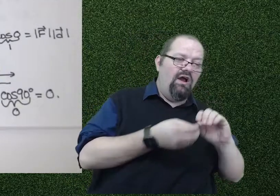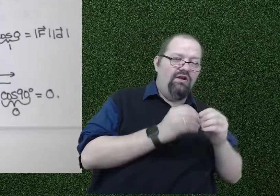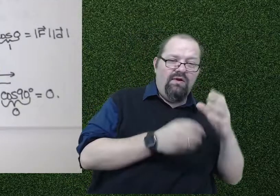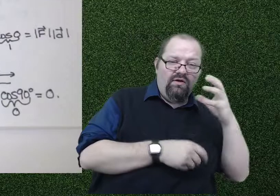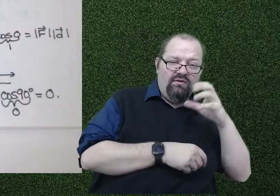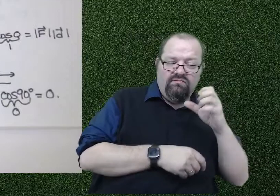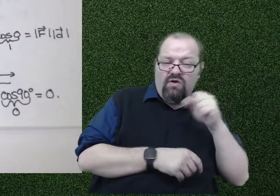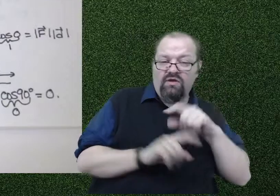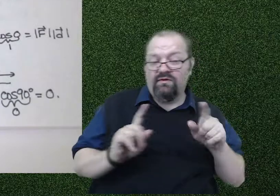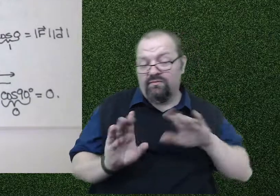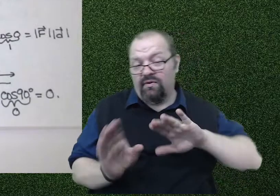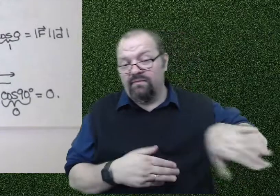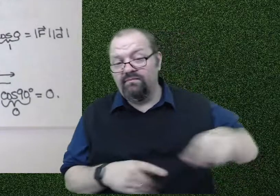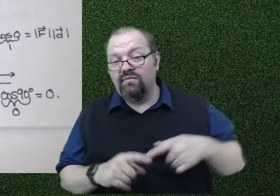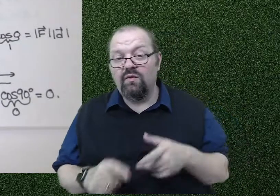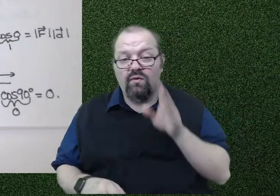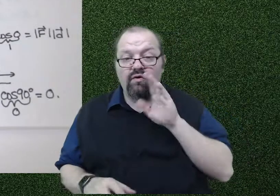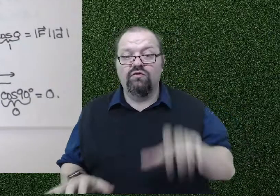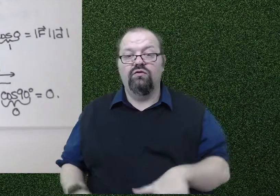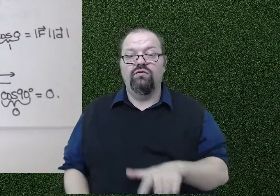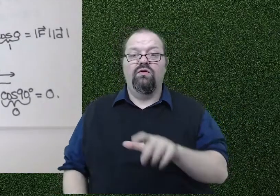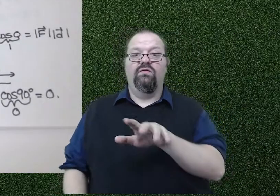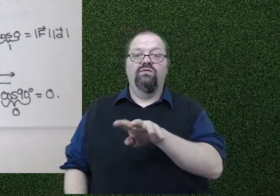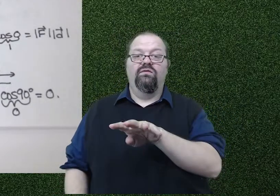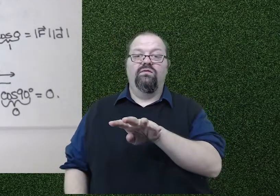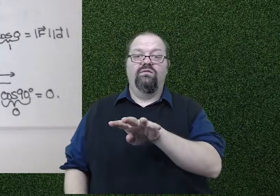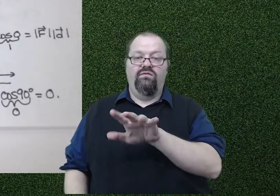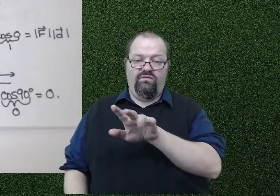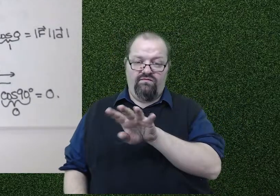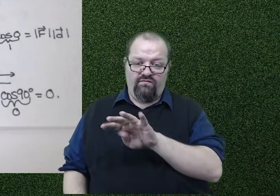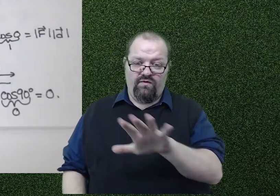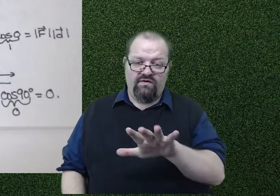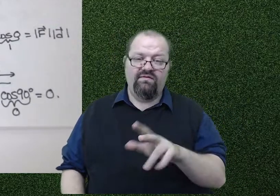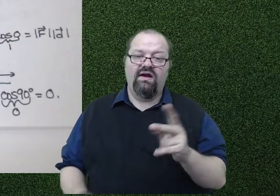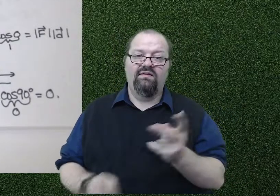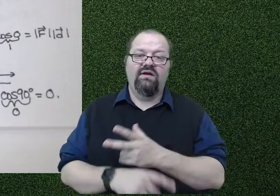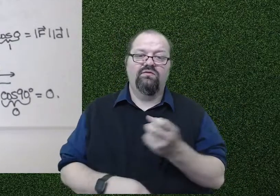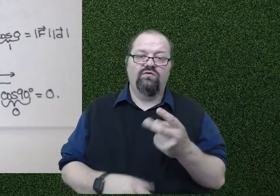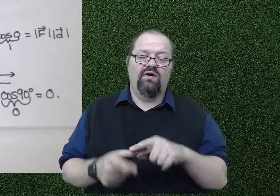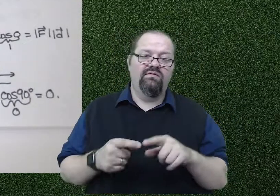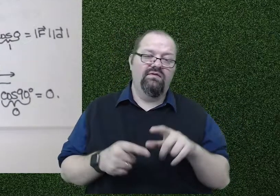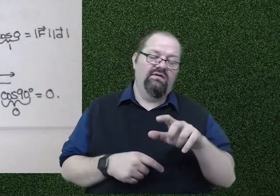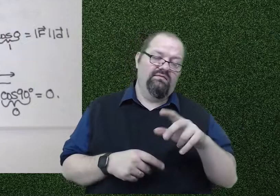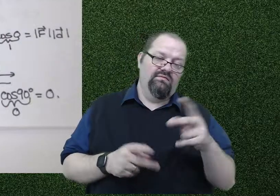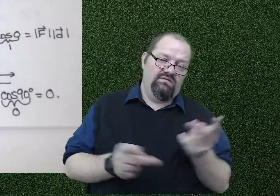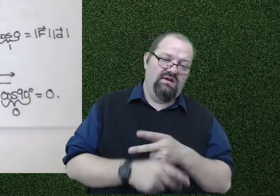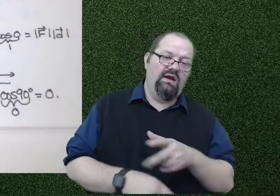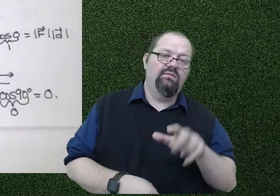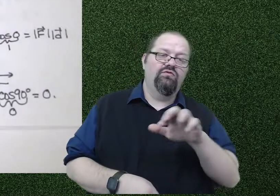do 45 times 12 divided by 2, which is 6, times square root of 3 in my calculator.